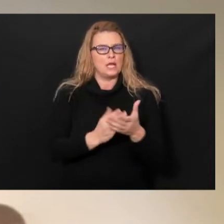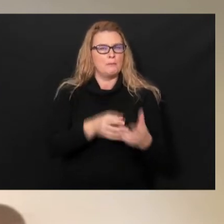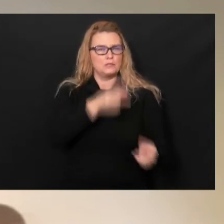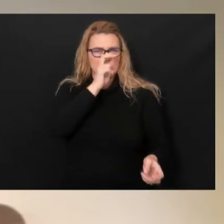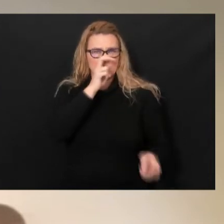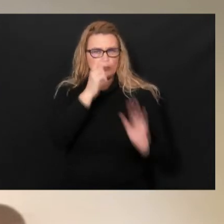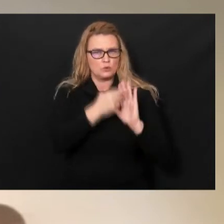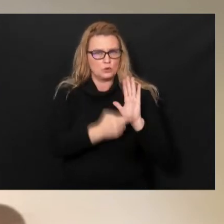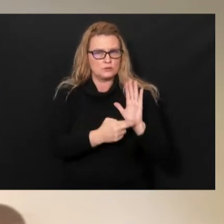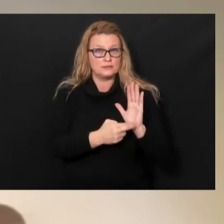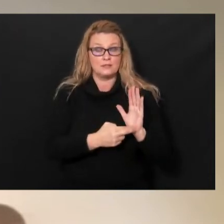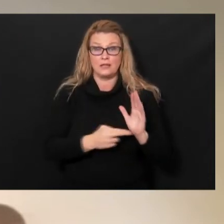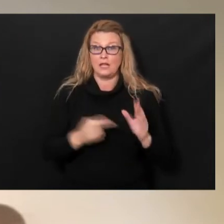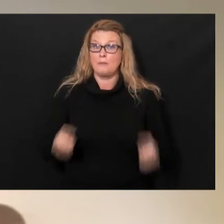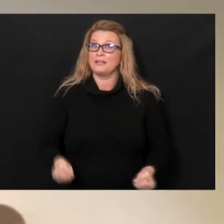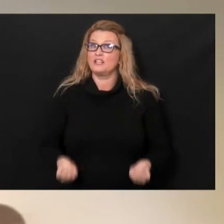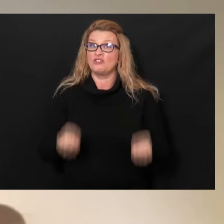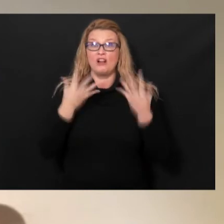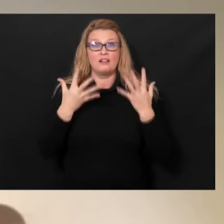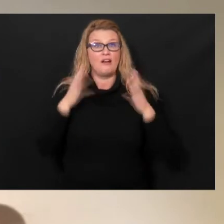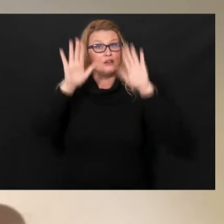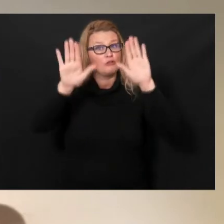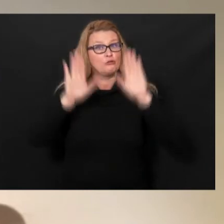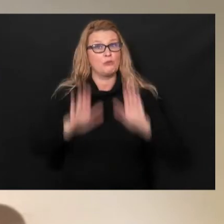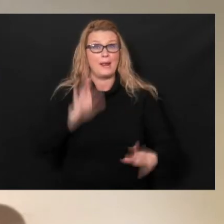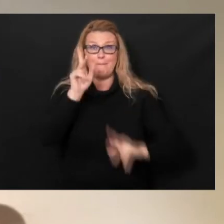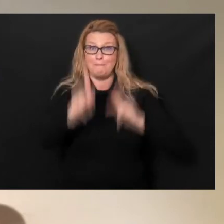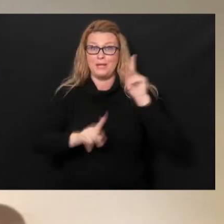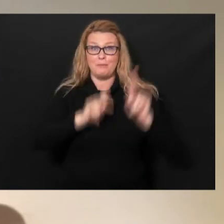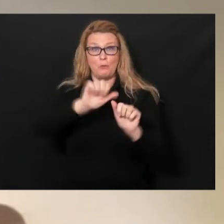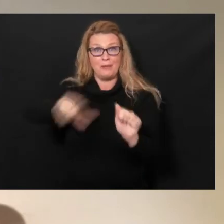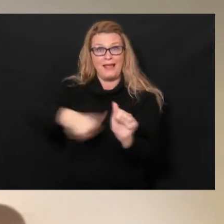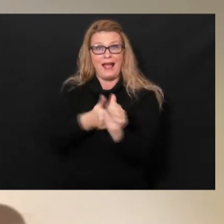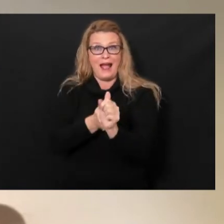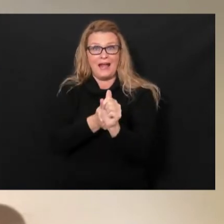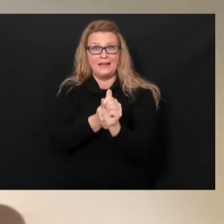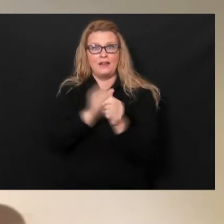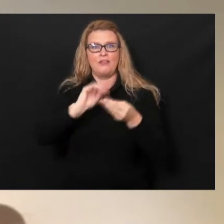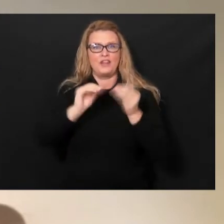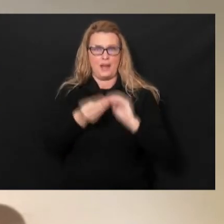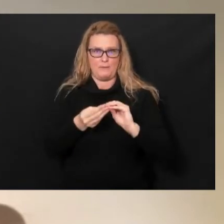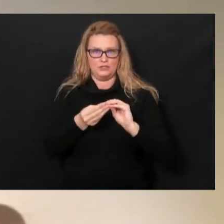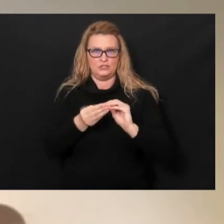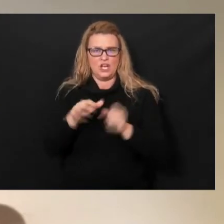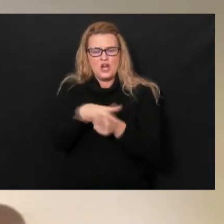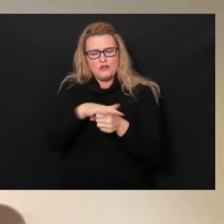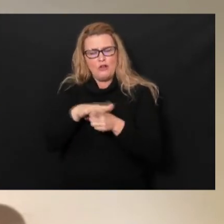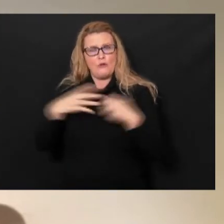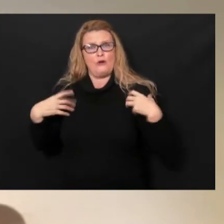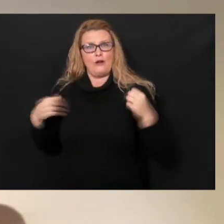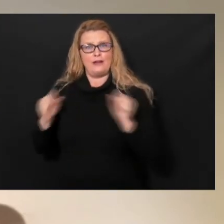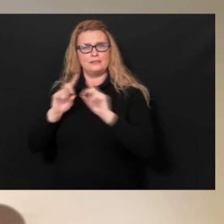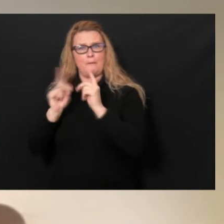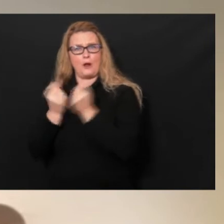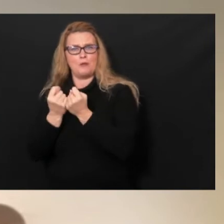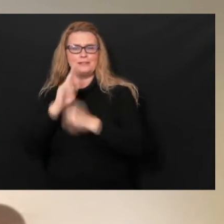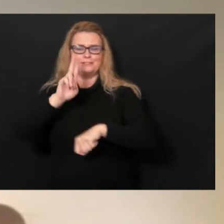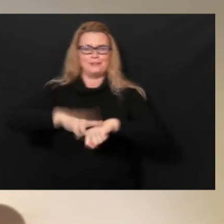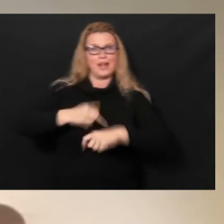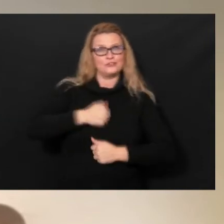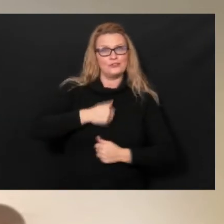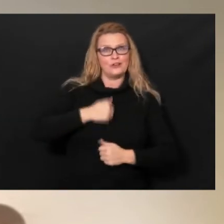too is there are a lot of great people behind these numbers, from the local health departments to the National Guard